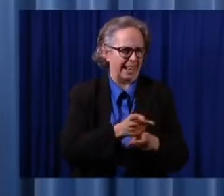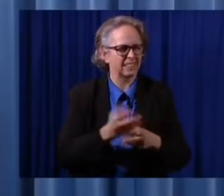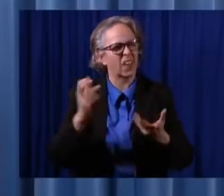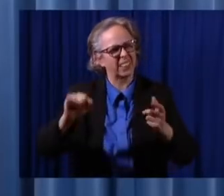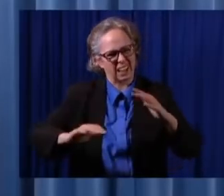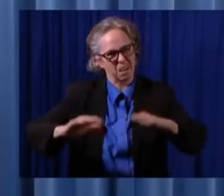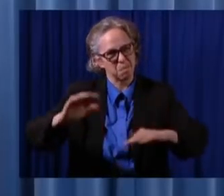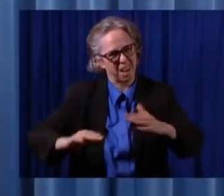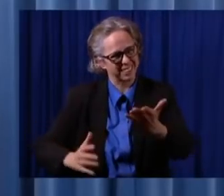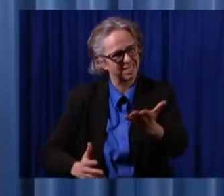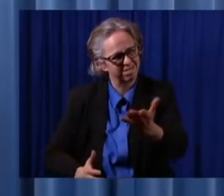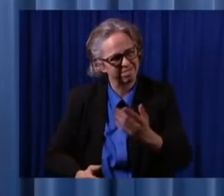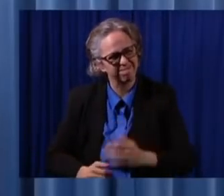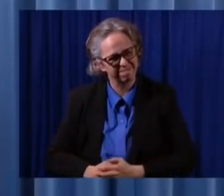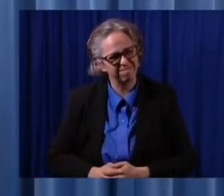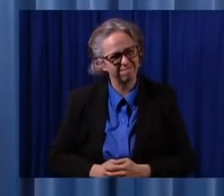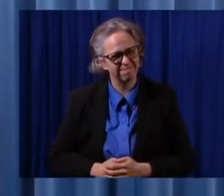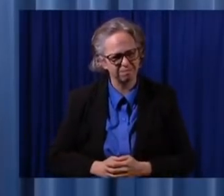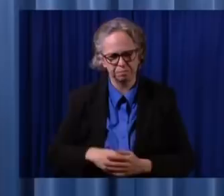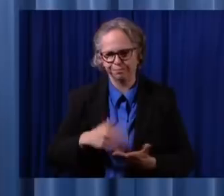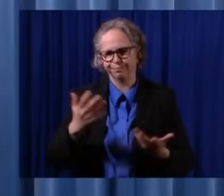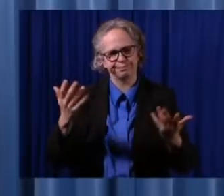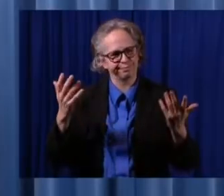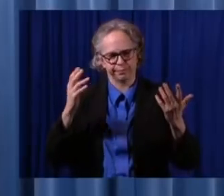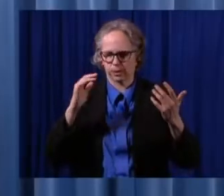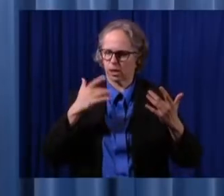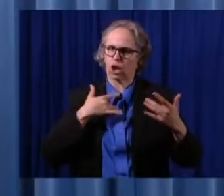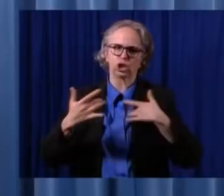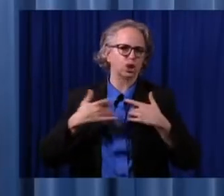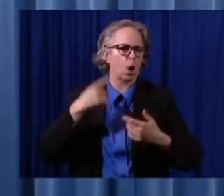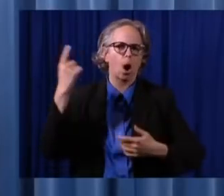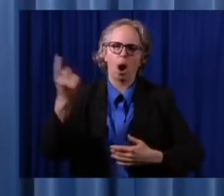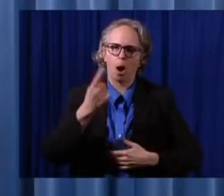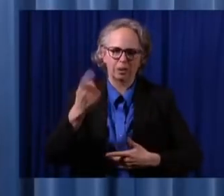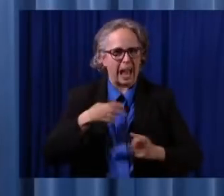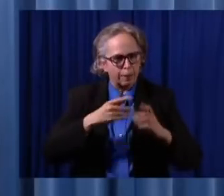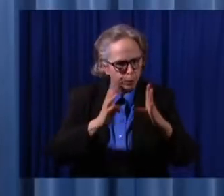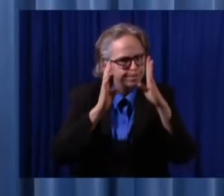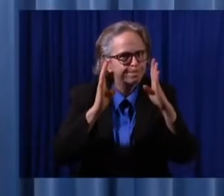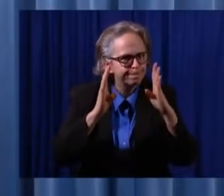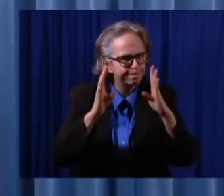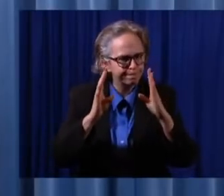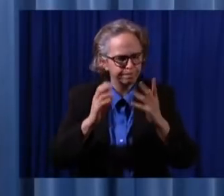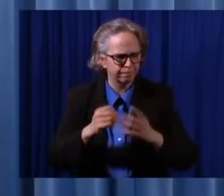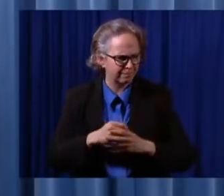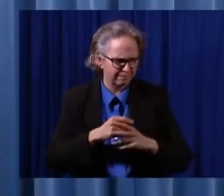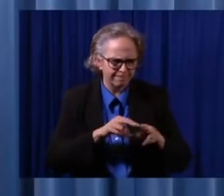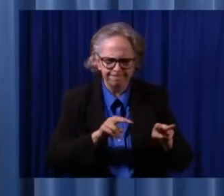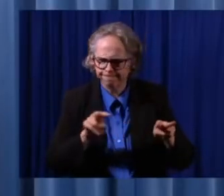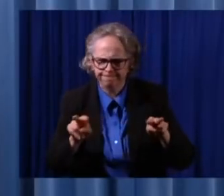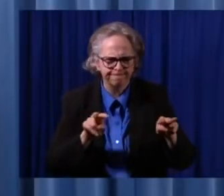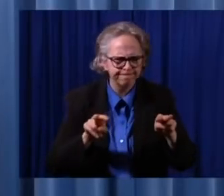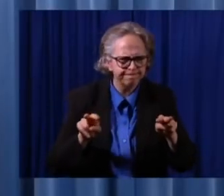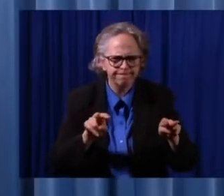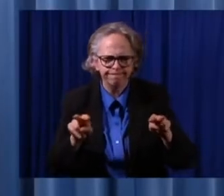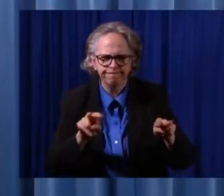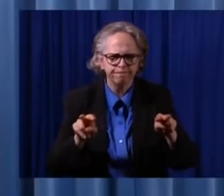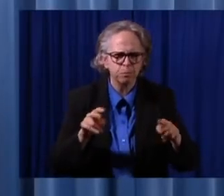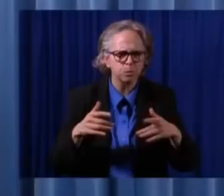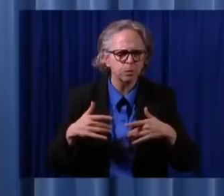we're always concerned about that. I mean, that's whatever's going on, you're concerned. You're concerned